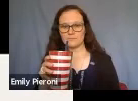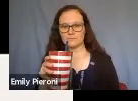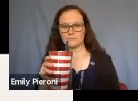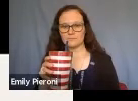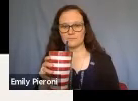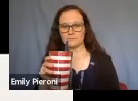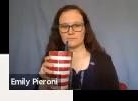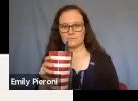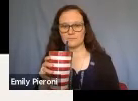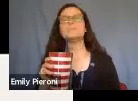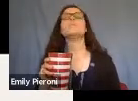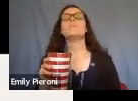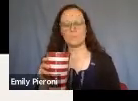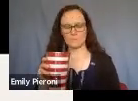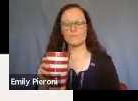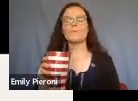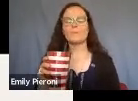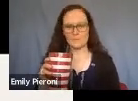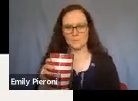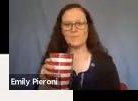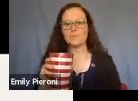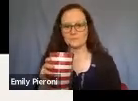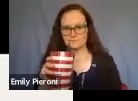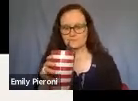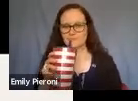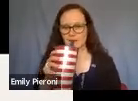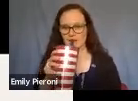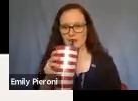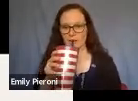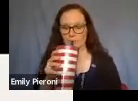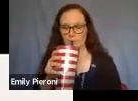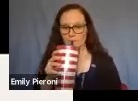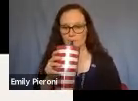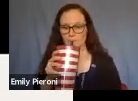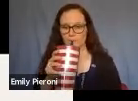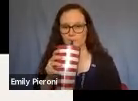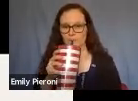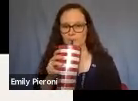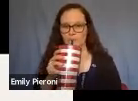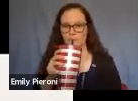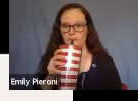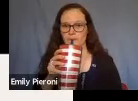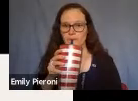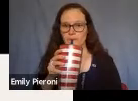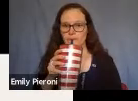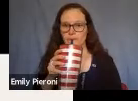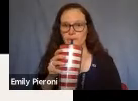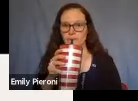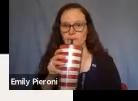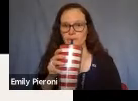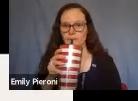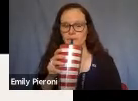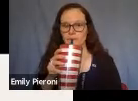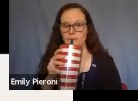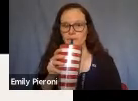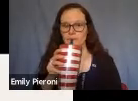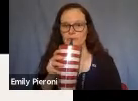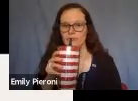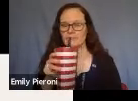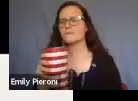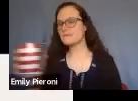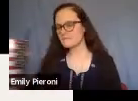here with us. And we'll alternate as the slide continues. So let me go ahead